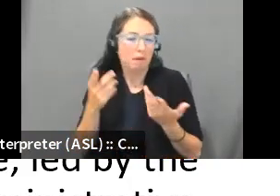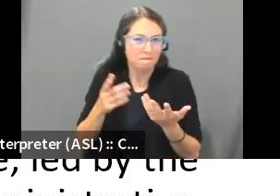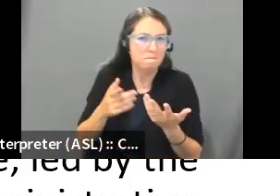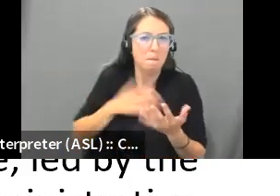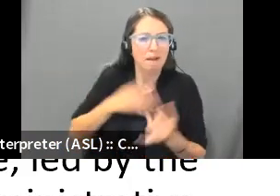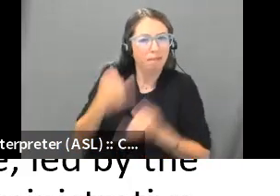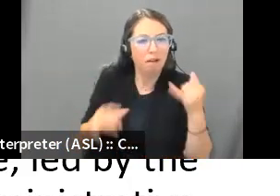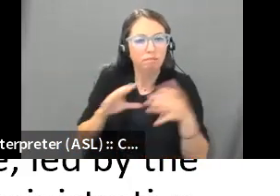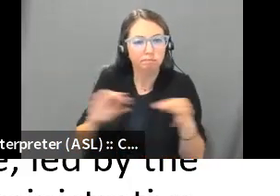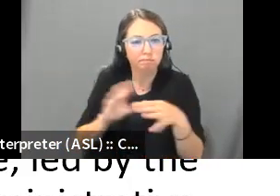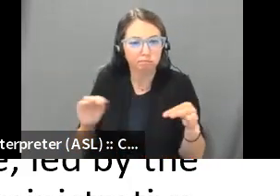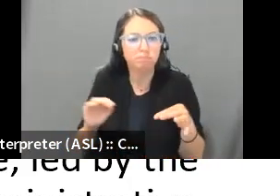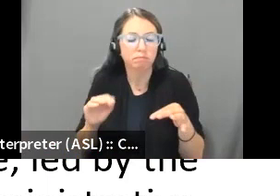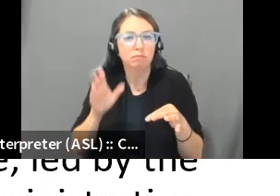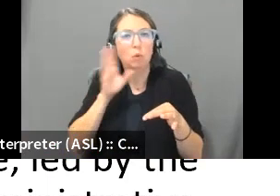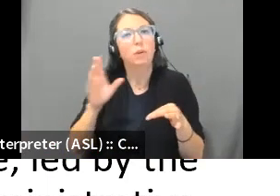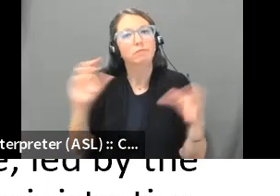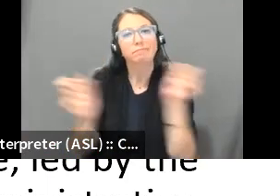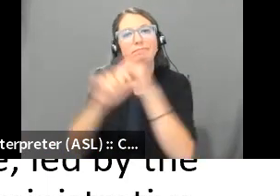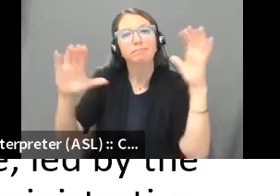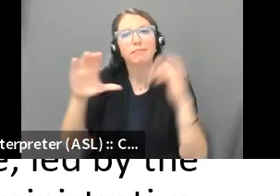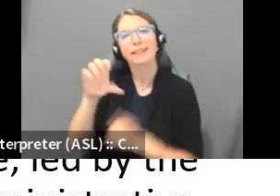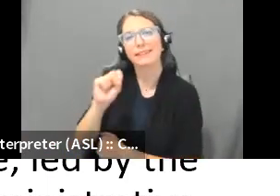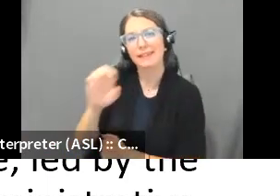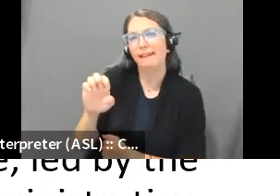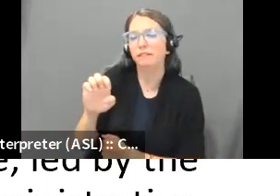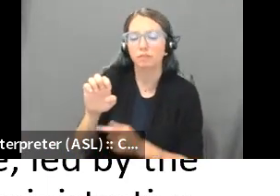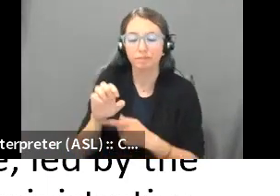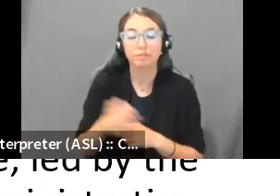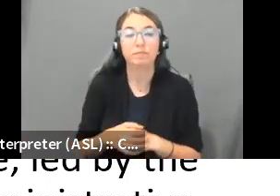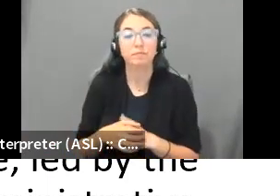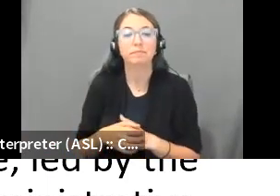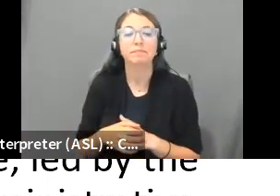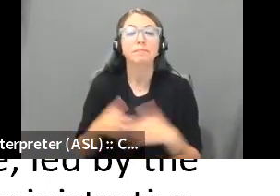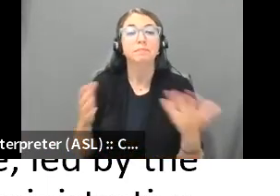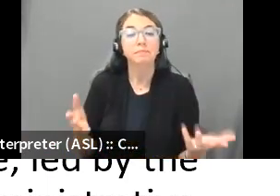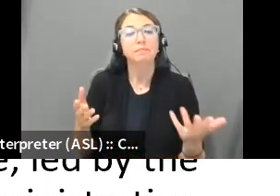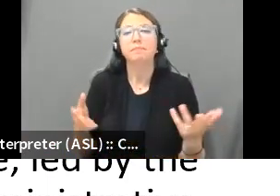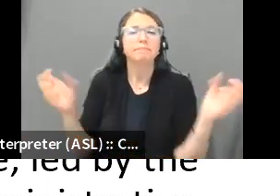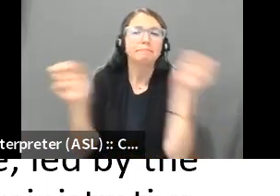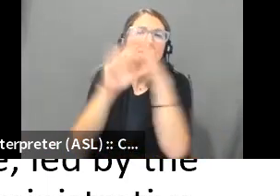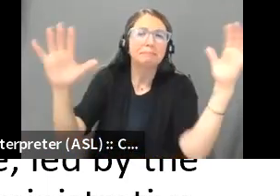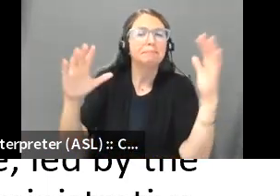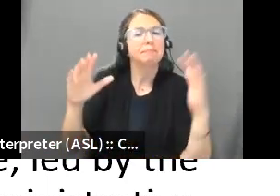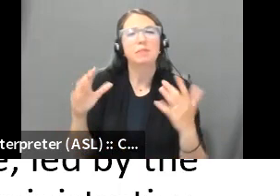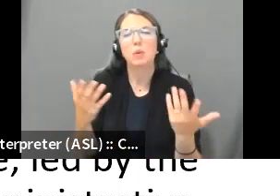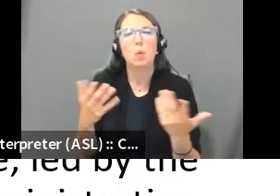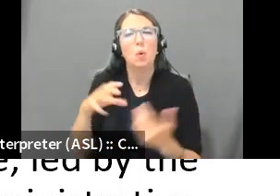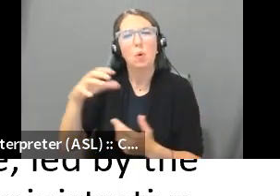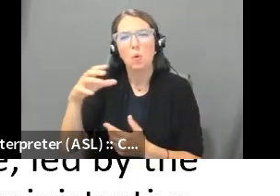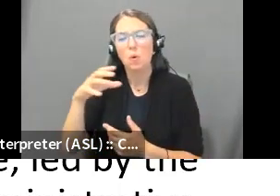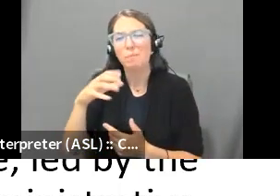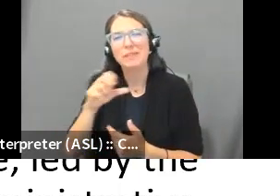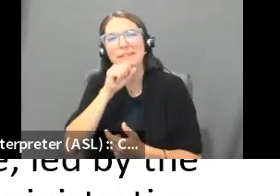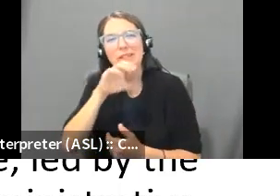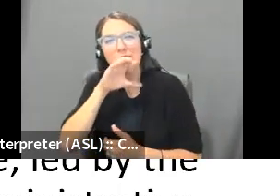together. So let's say that an older adult is gaining weight, experiencing anxiety, and has an unusually